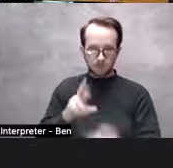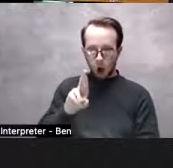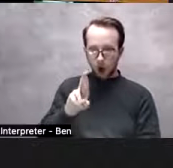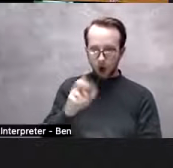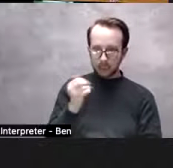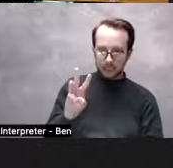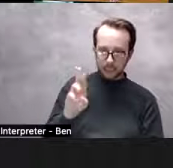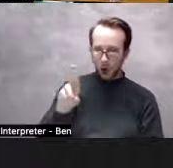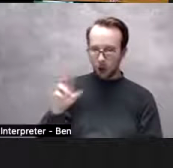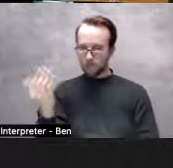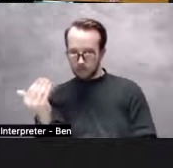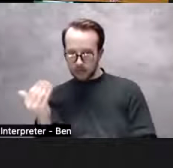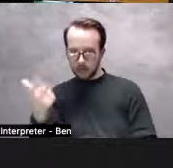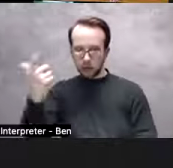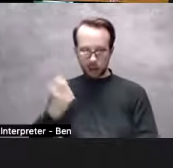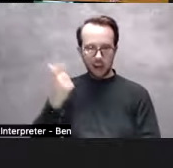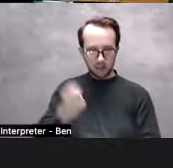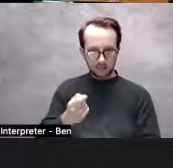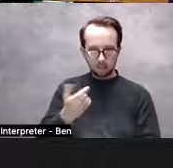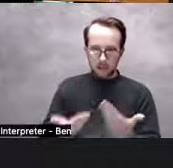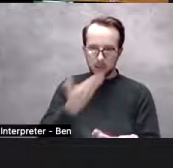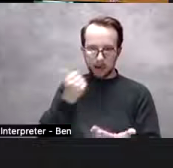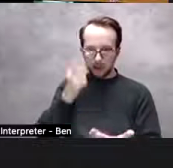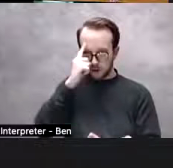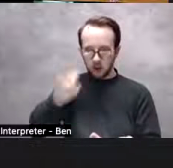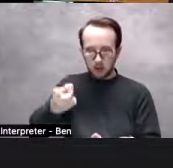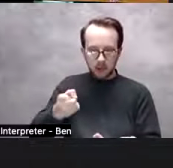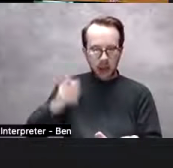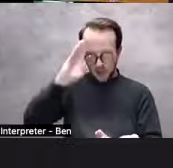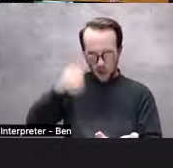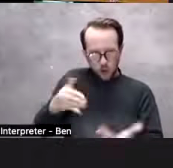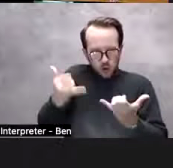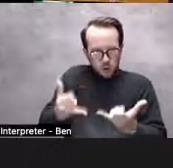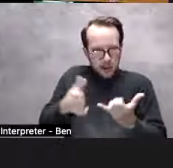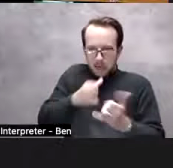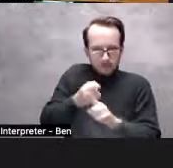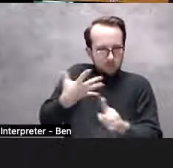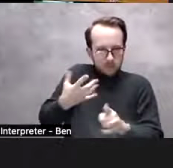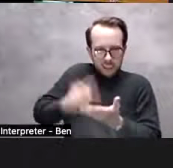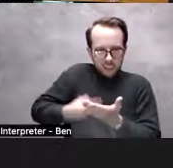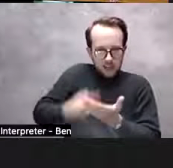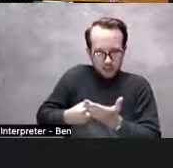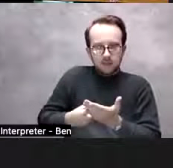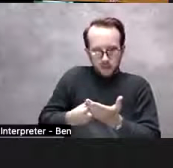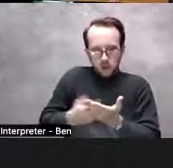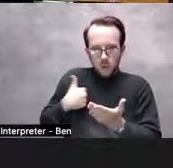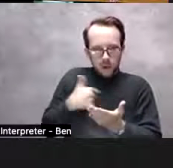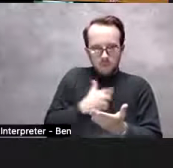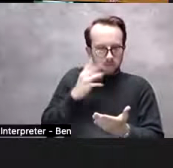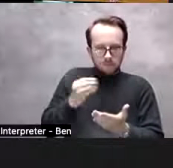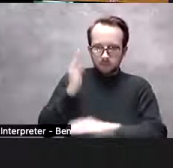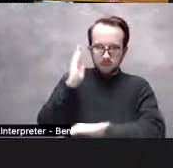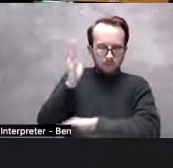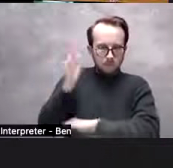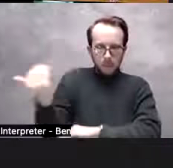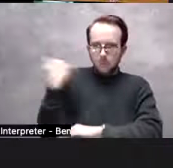grant might be something you want to look at. And I know we haven't talked about that here today. We've had other webinars about these funding